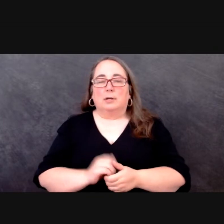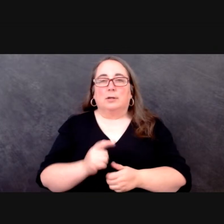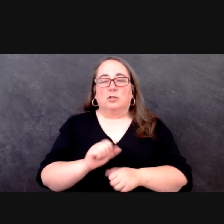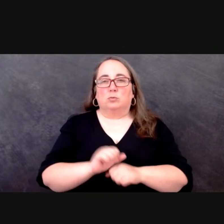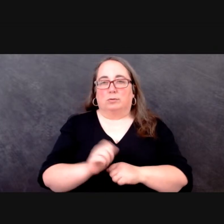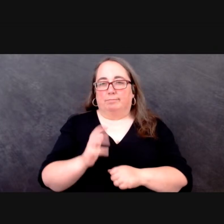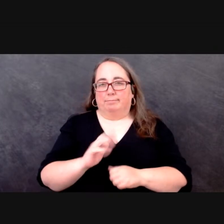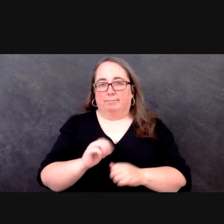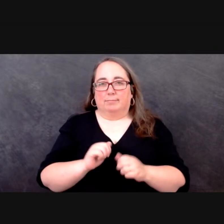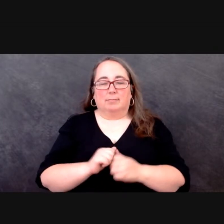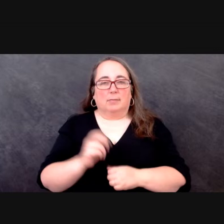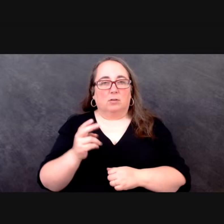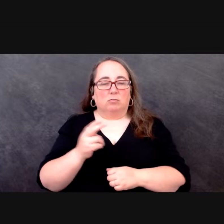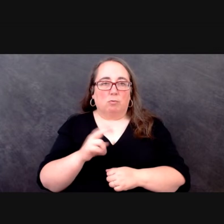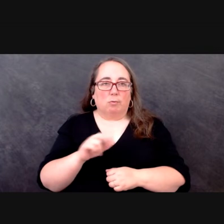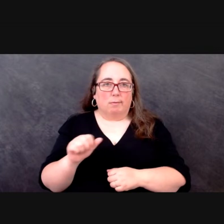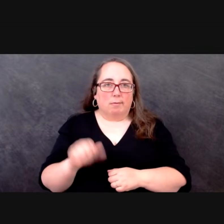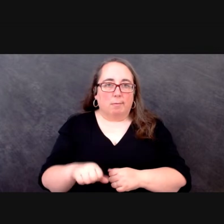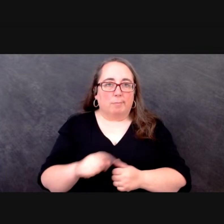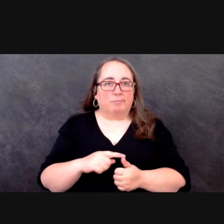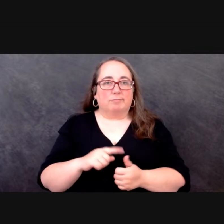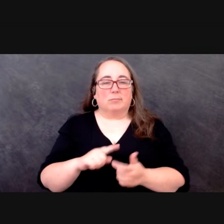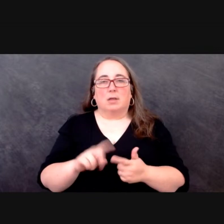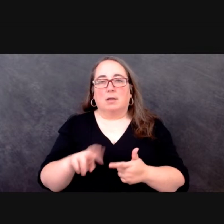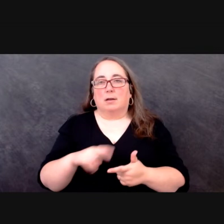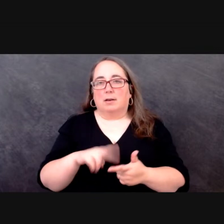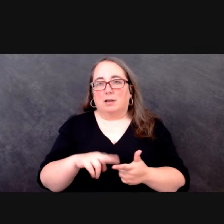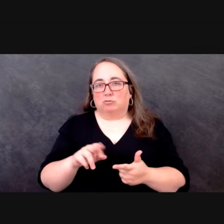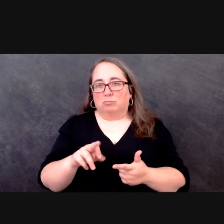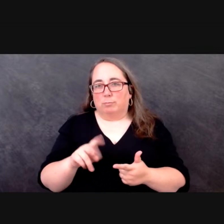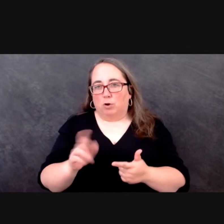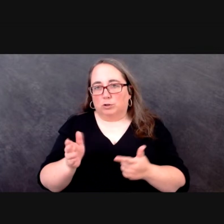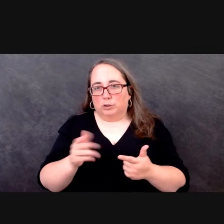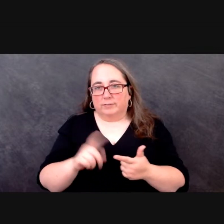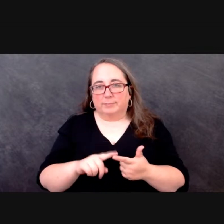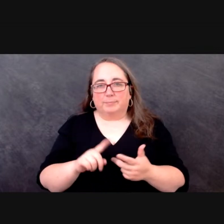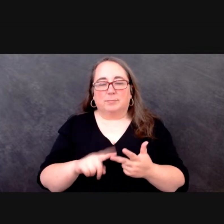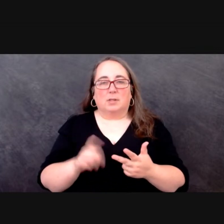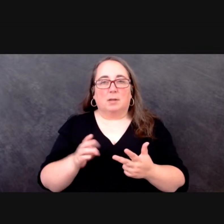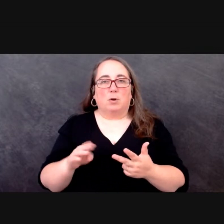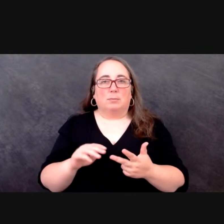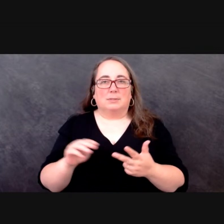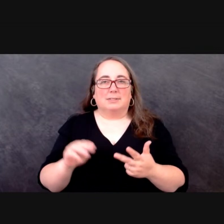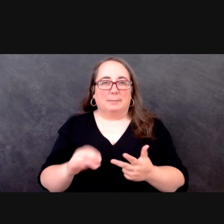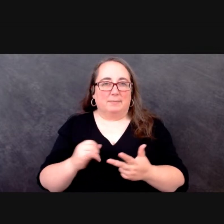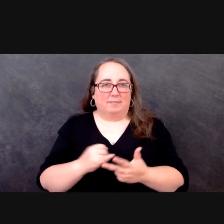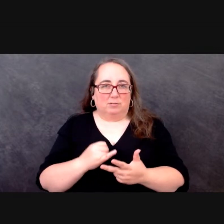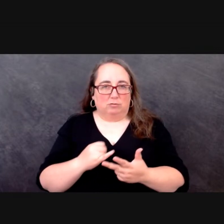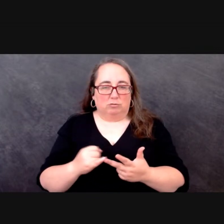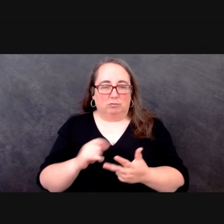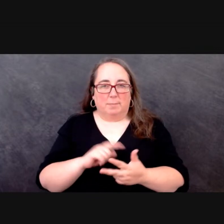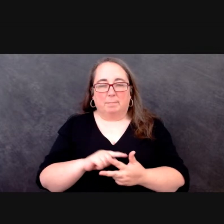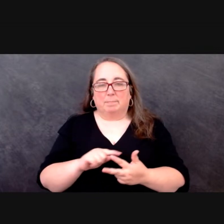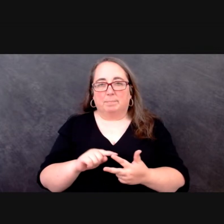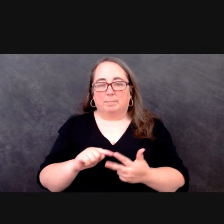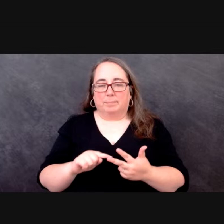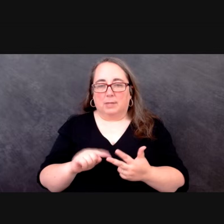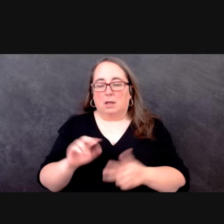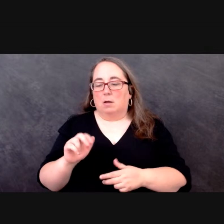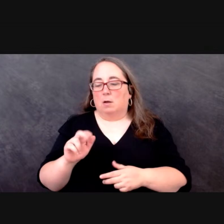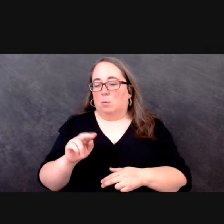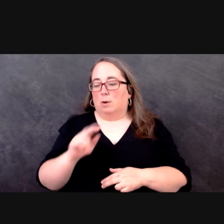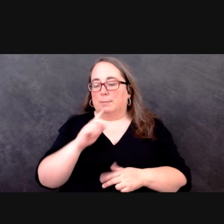with Historic Annapolis, the National Park Service, and Baltimore's Museum of Industry. And Robin is